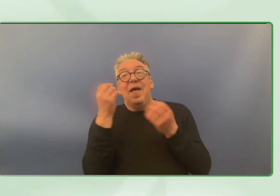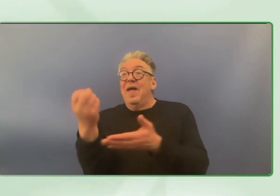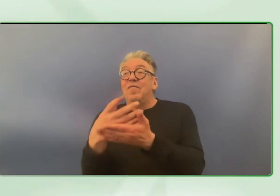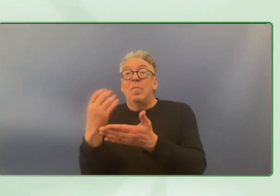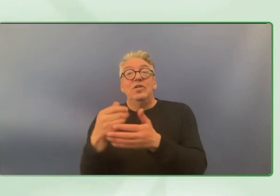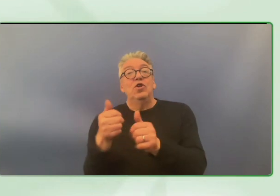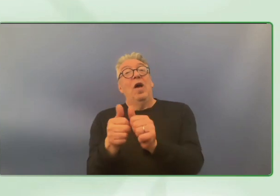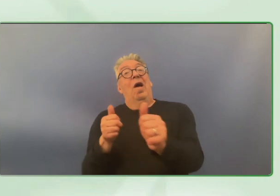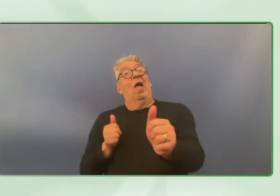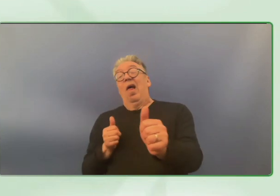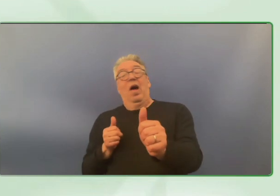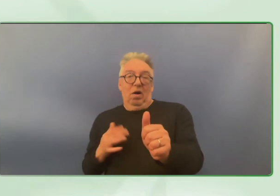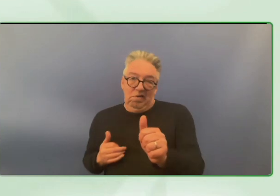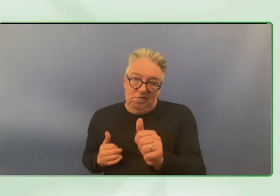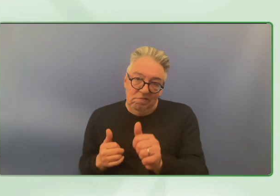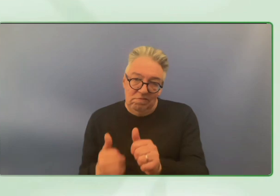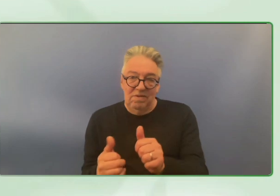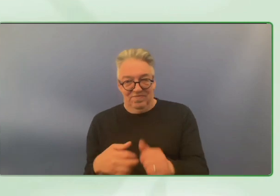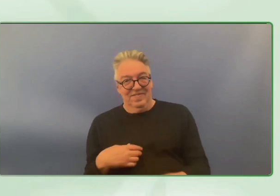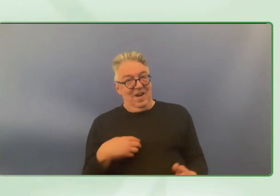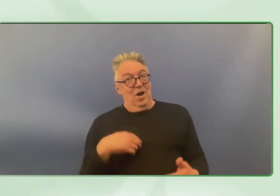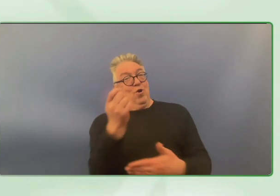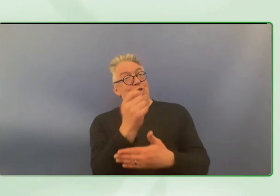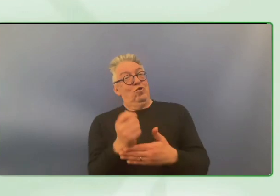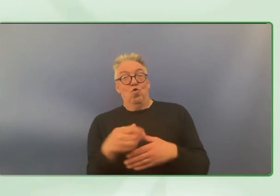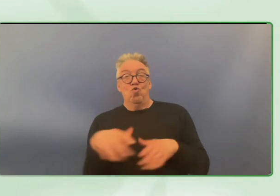river or a gap with a bridge over it.